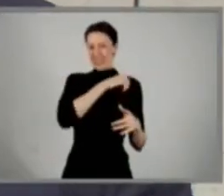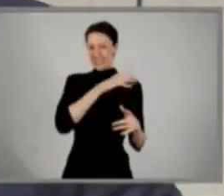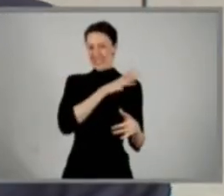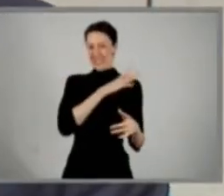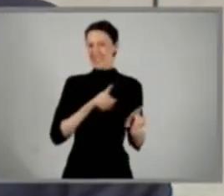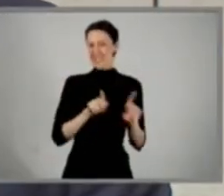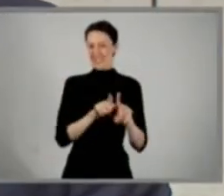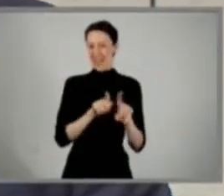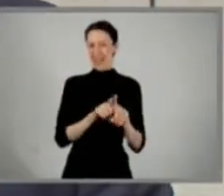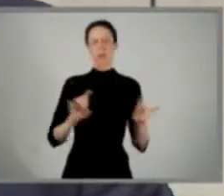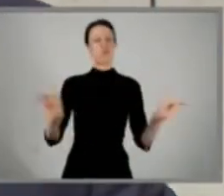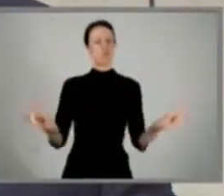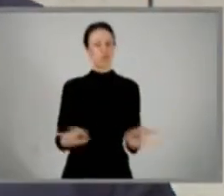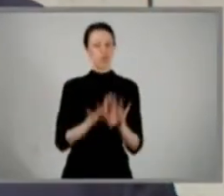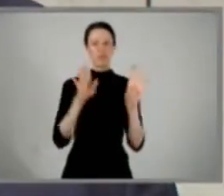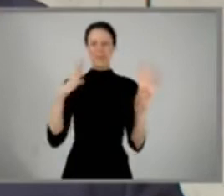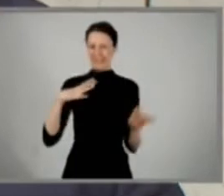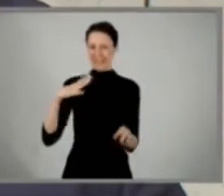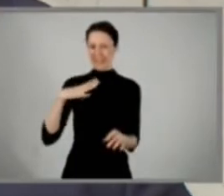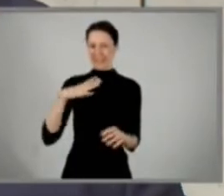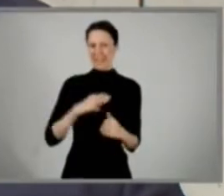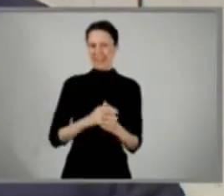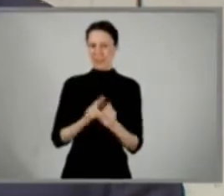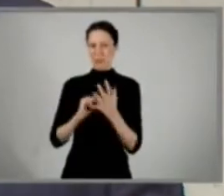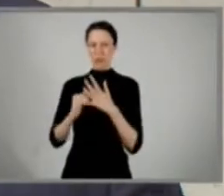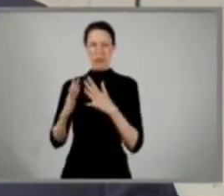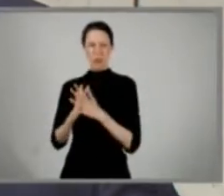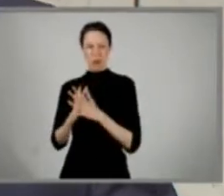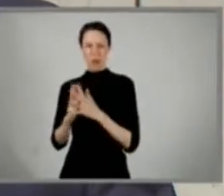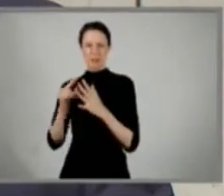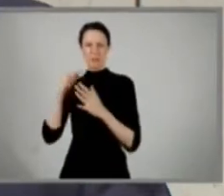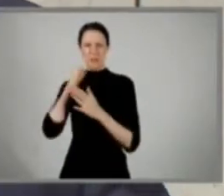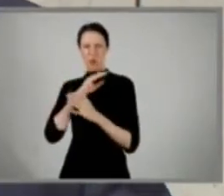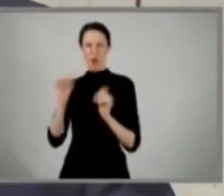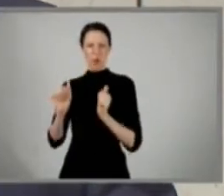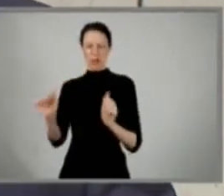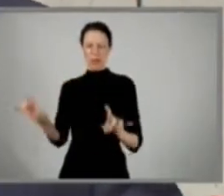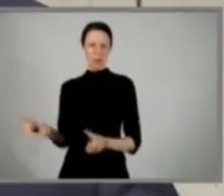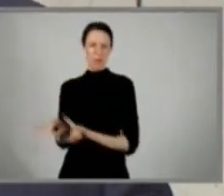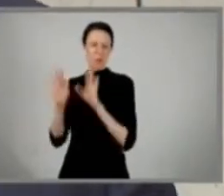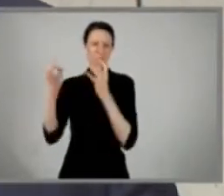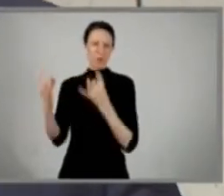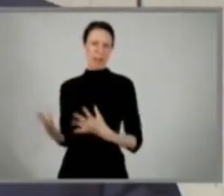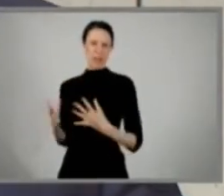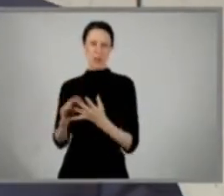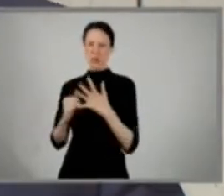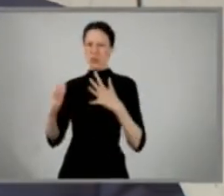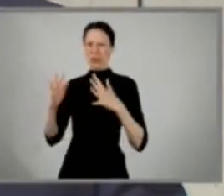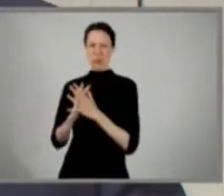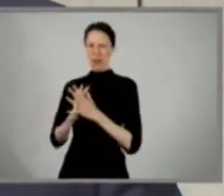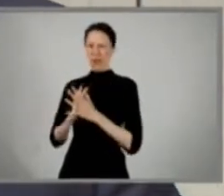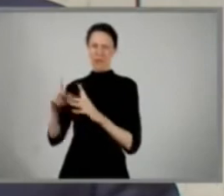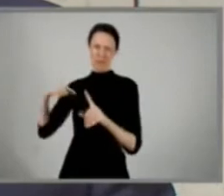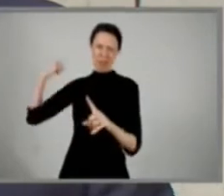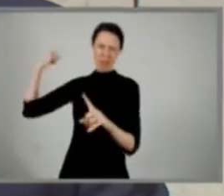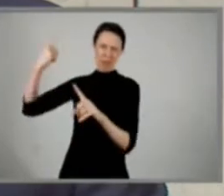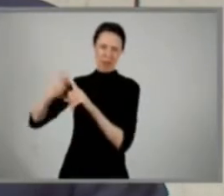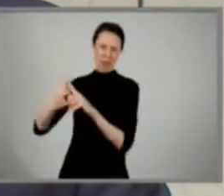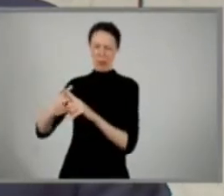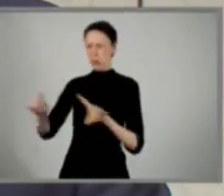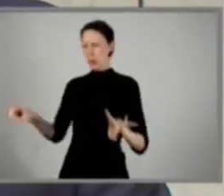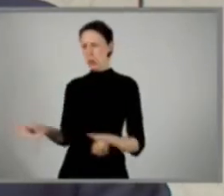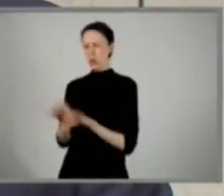opening up. This is even more important. New South Wales is battle-hardened on this. They've been doing this for some time now, and so their confidence, I